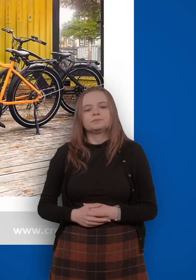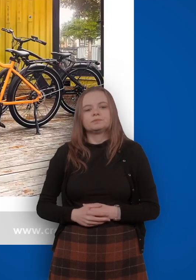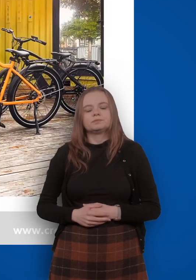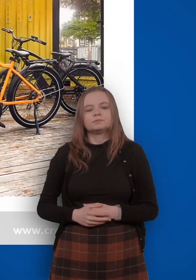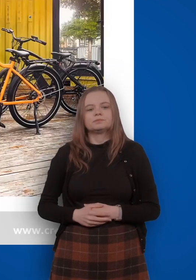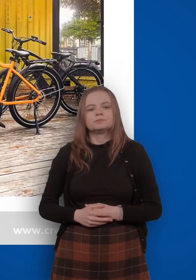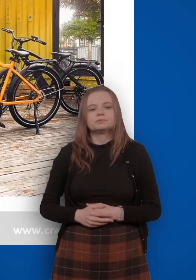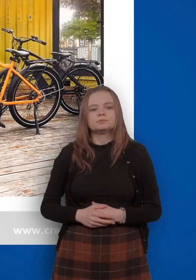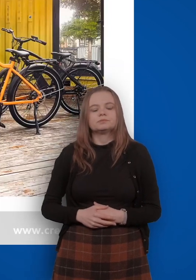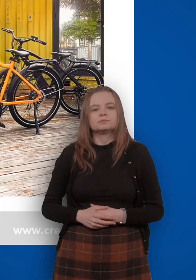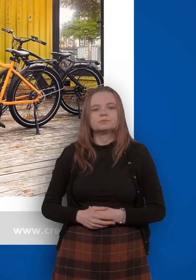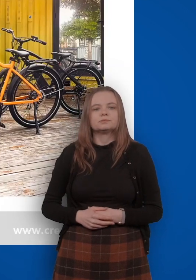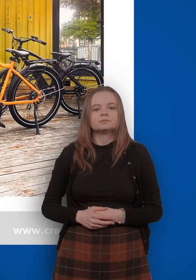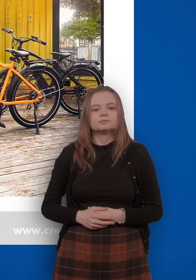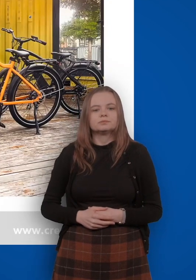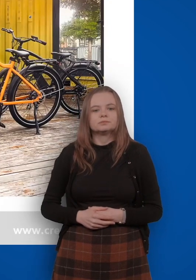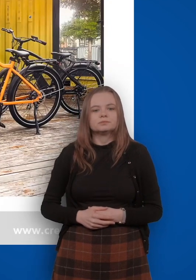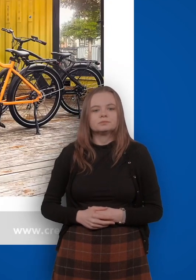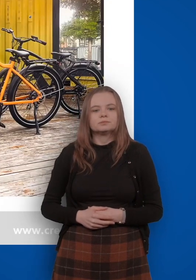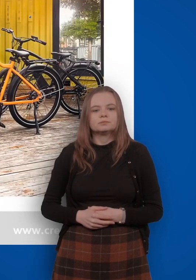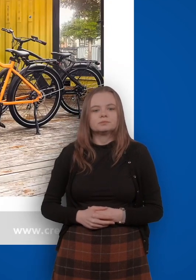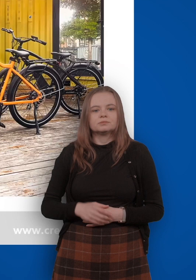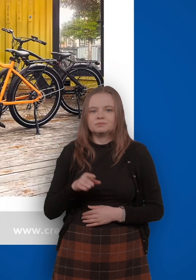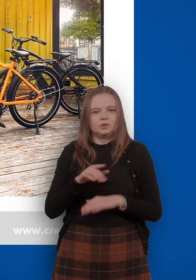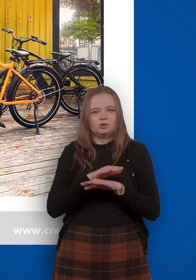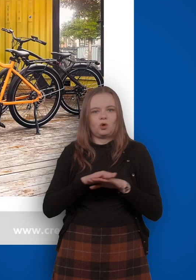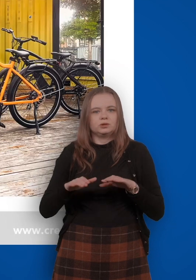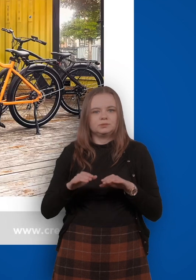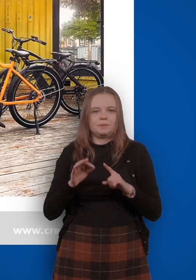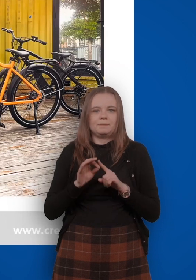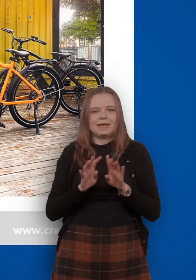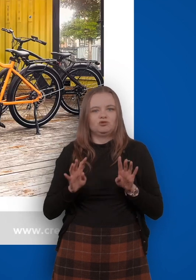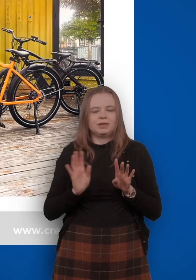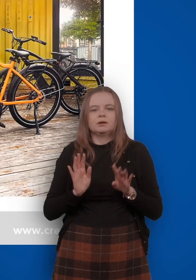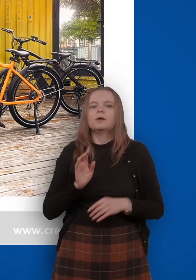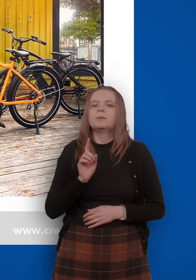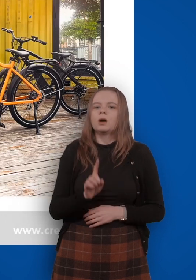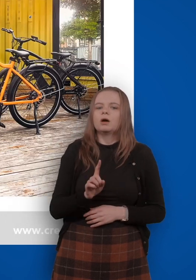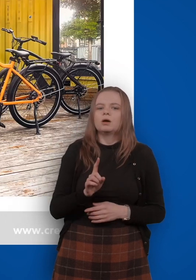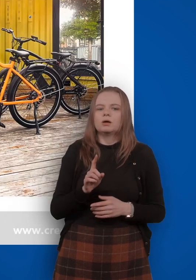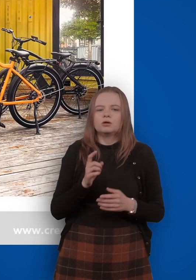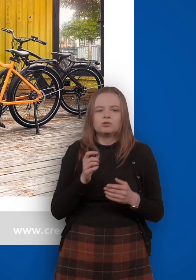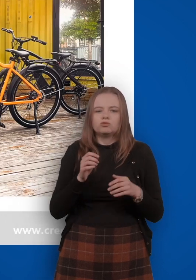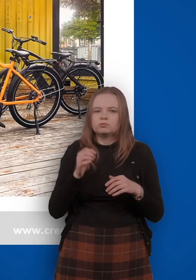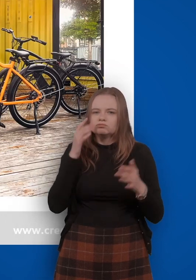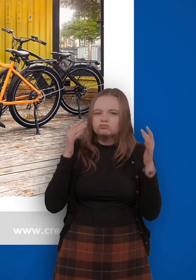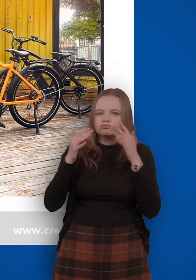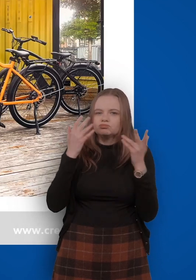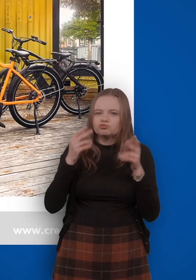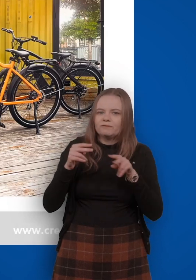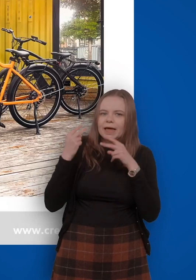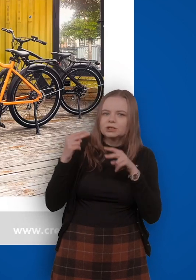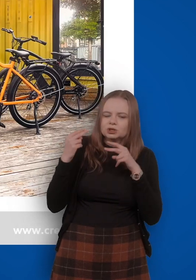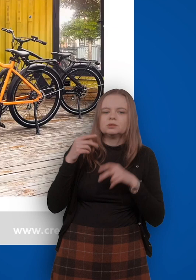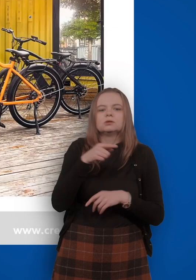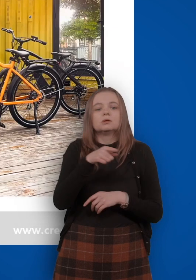really this is not the plenary, of course, sorry, I haven't changed the slide, but it starts to help you when you use the slide, use the